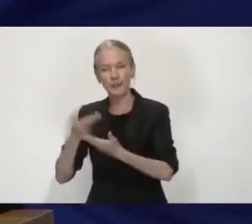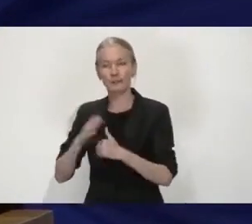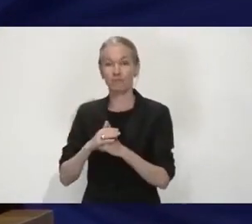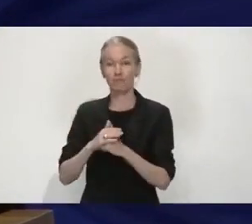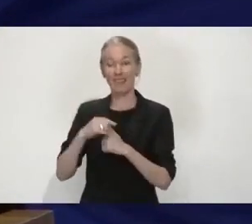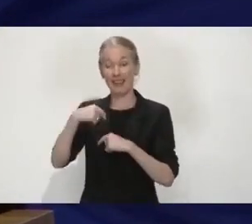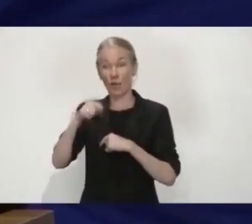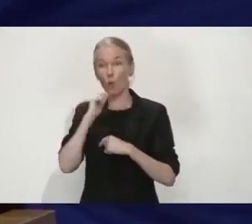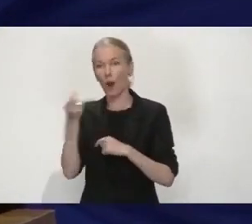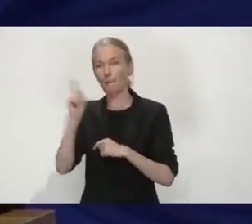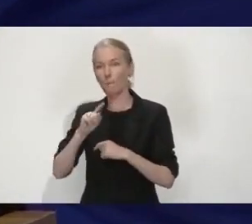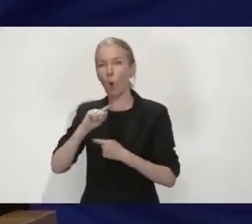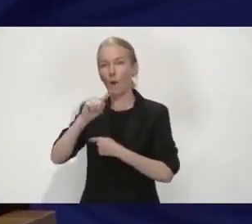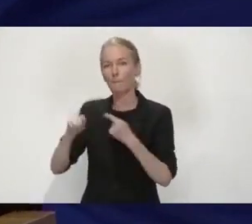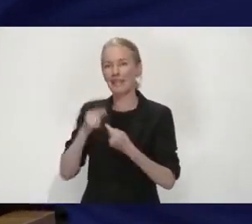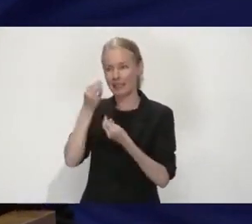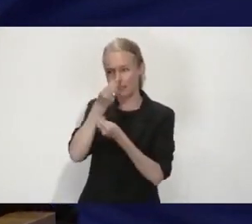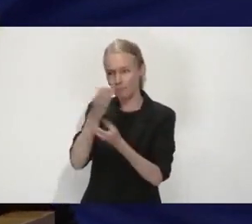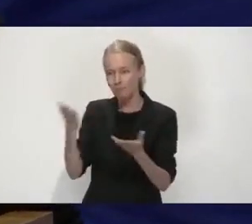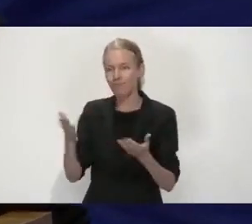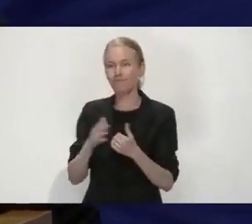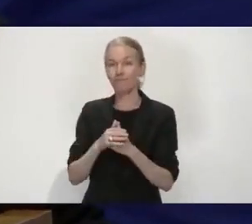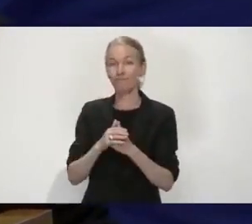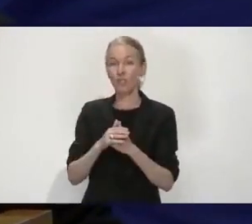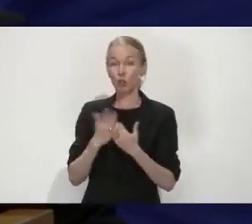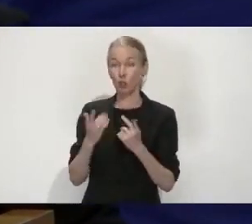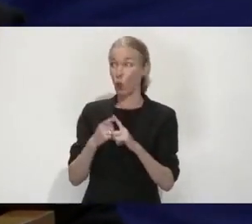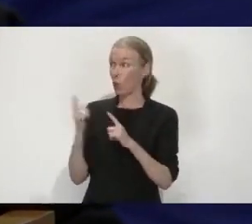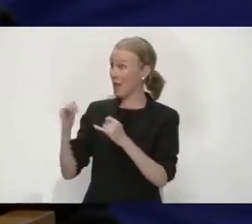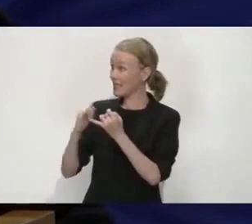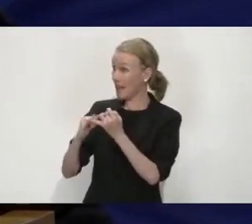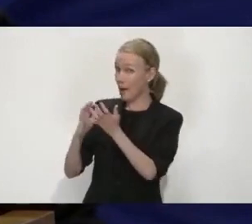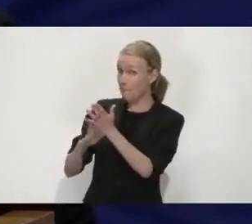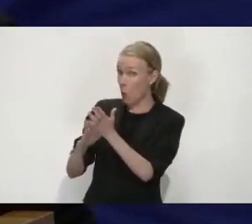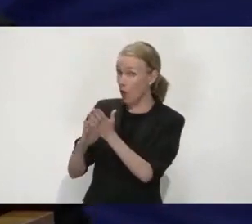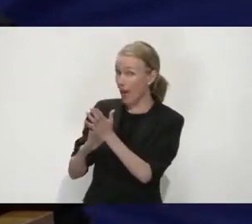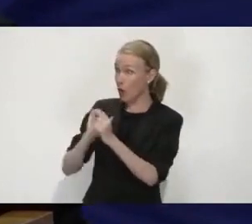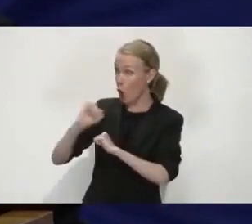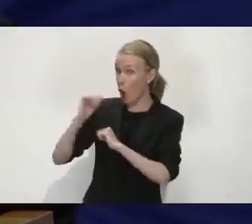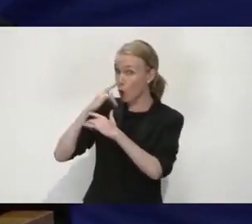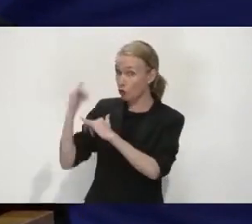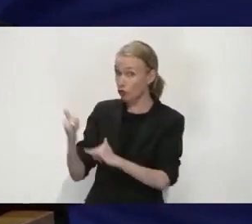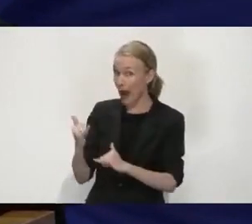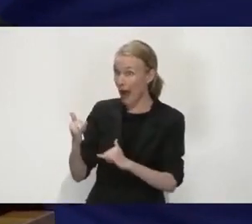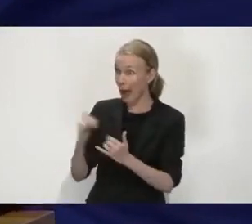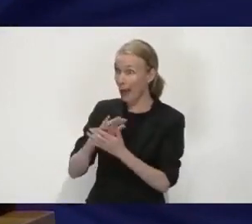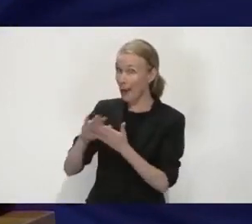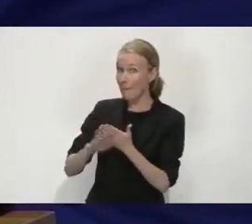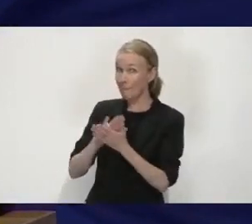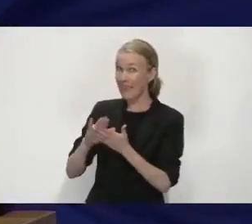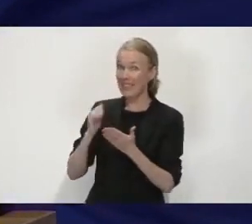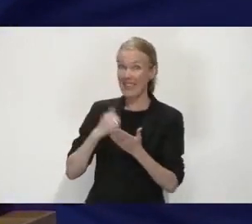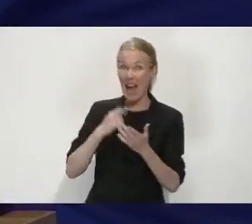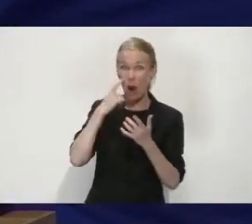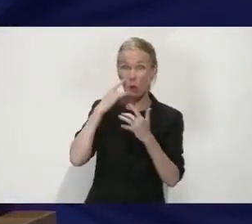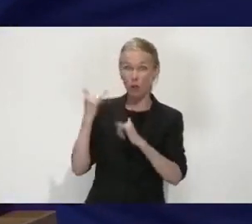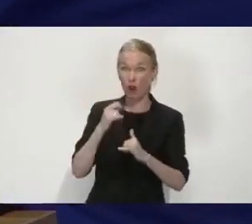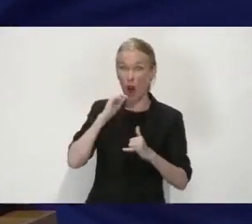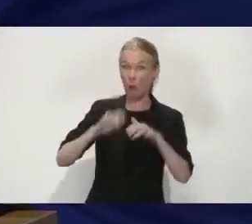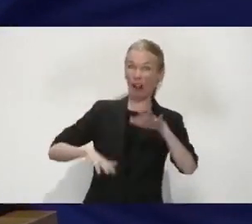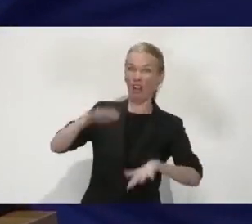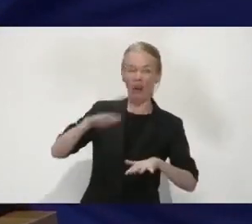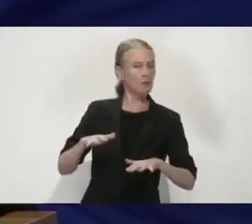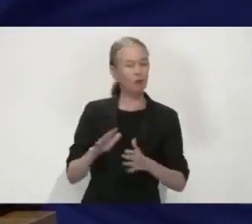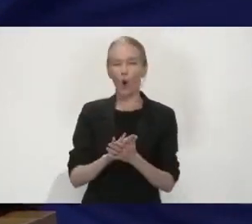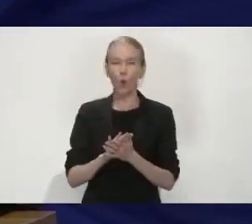that could have on the rollout of our trial, and the answer is absolutely none. We're still in a position to keep working through that, and we're